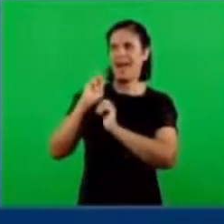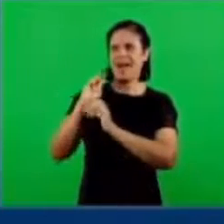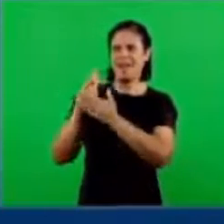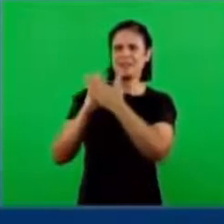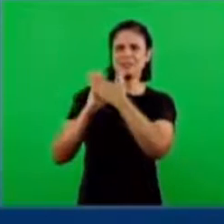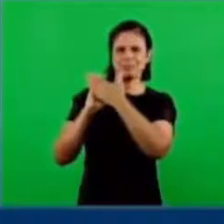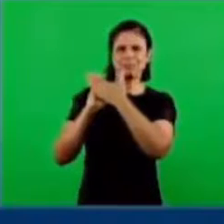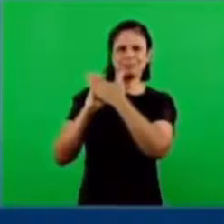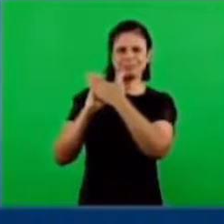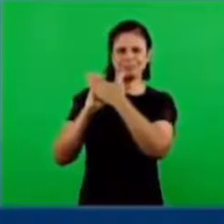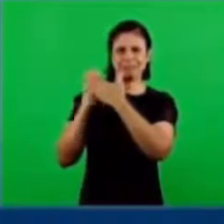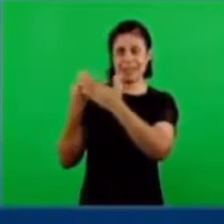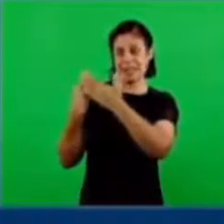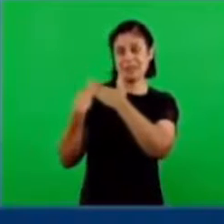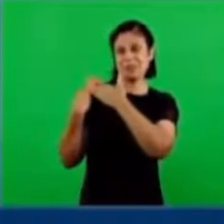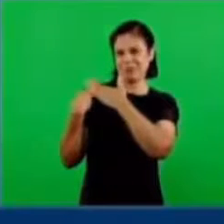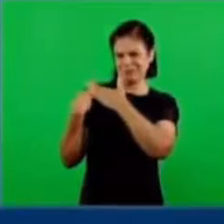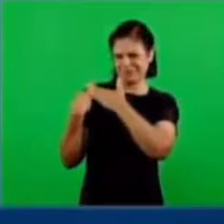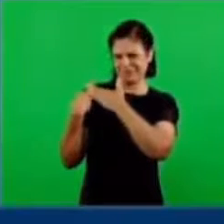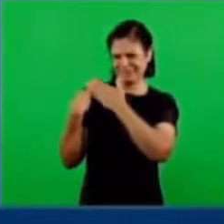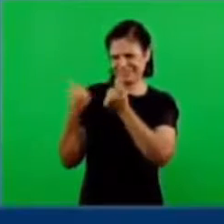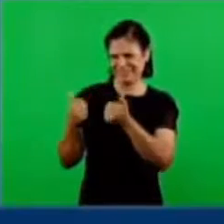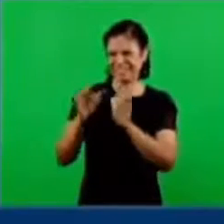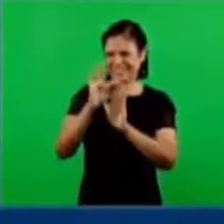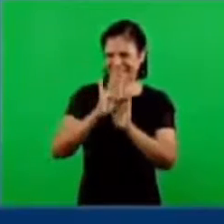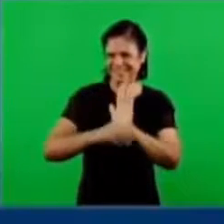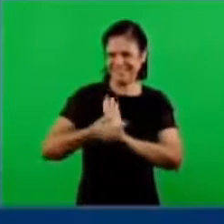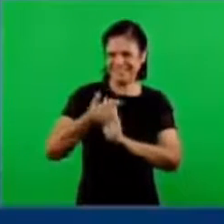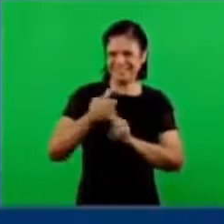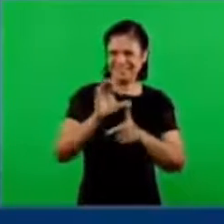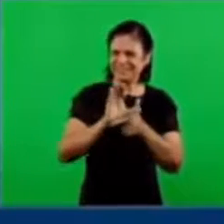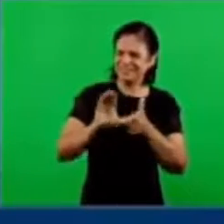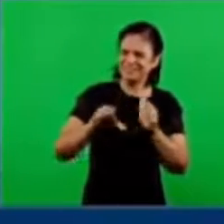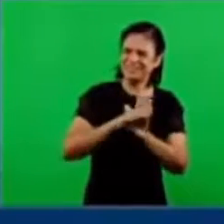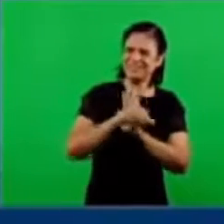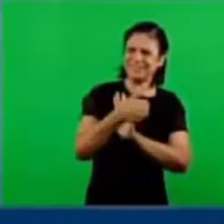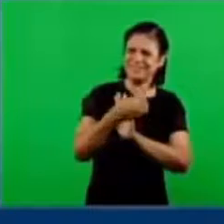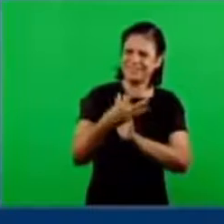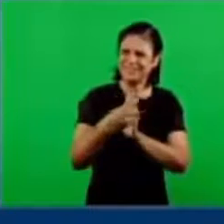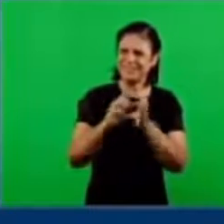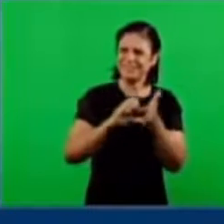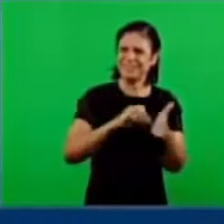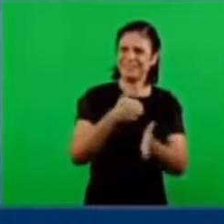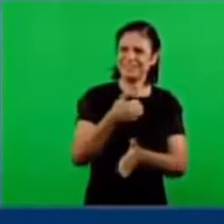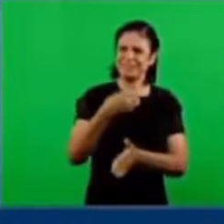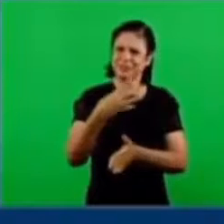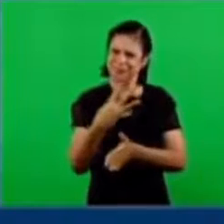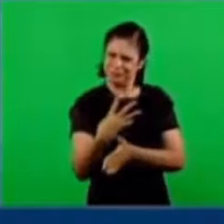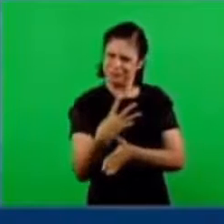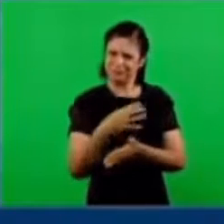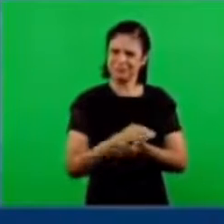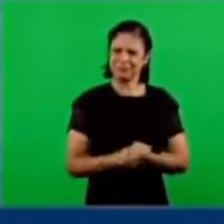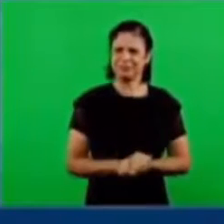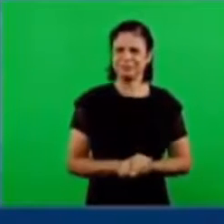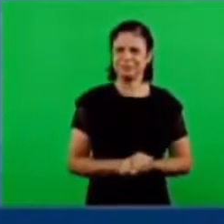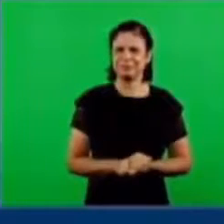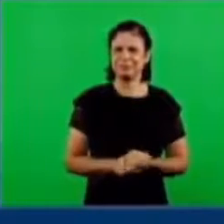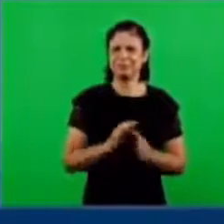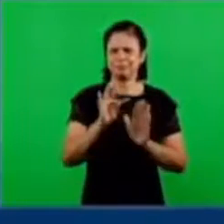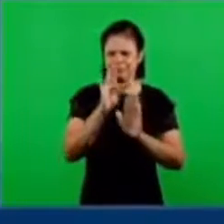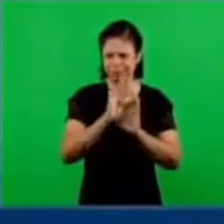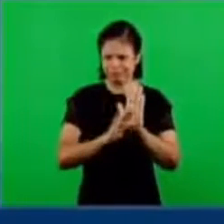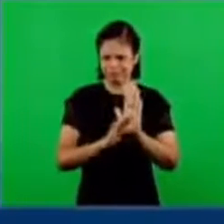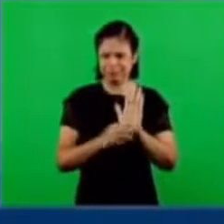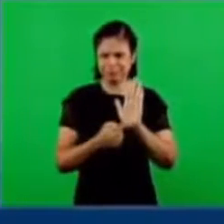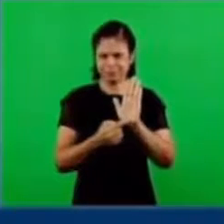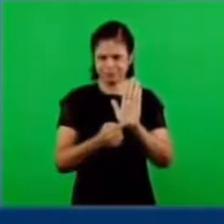as union with God. The presence of the Holy Spirit is, so the text is here, 2 Corinthians 13, verse 14. And